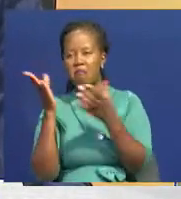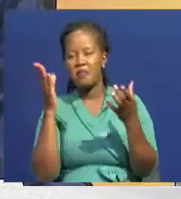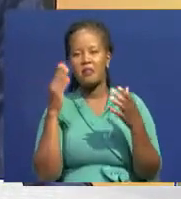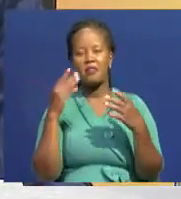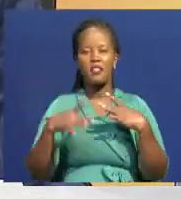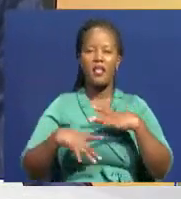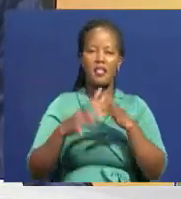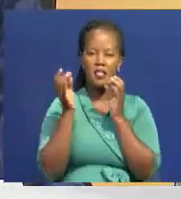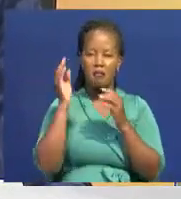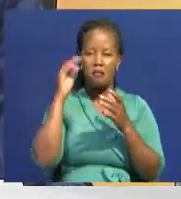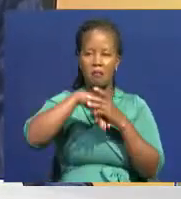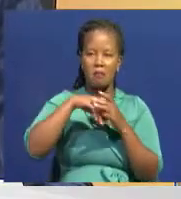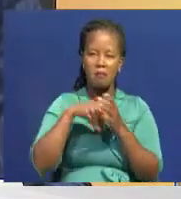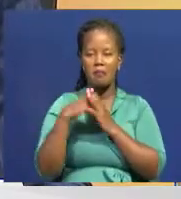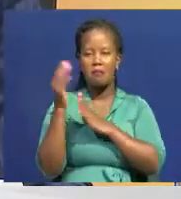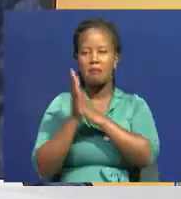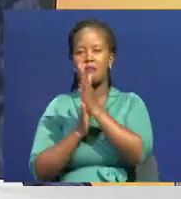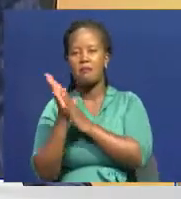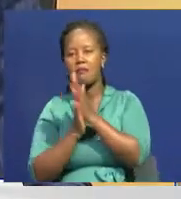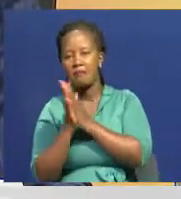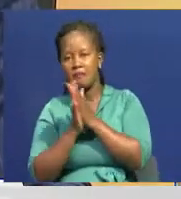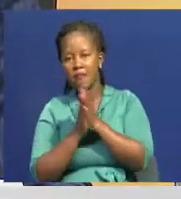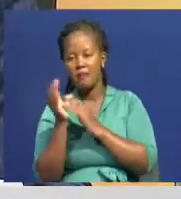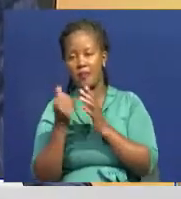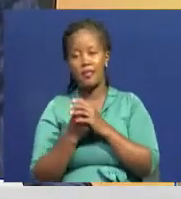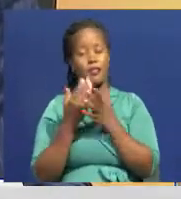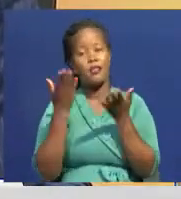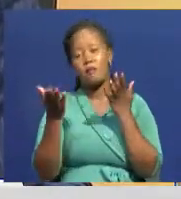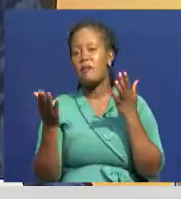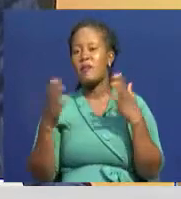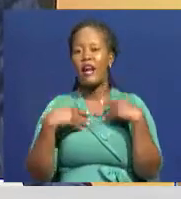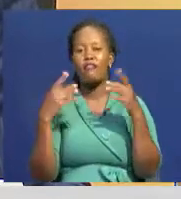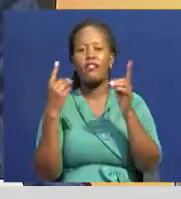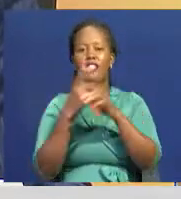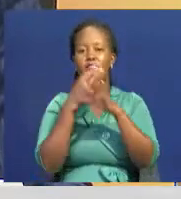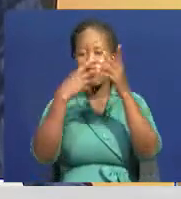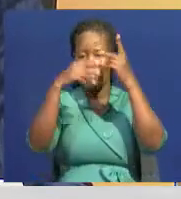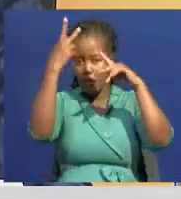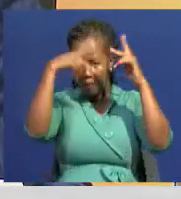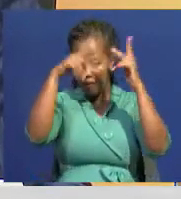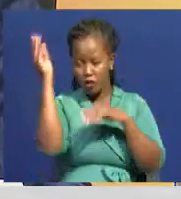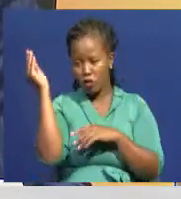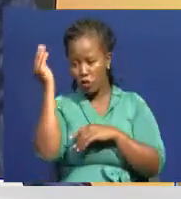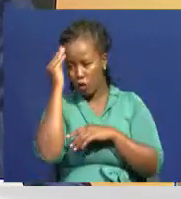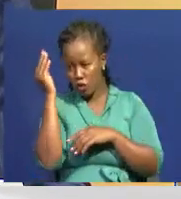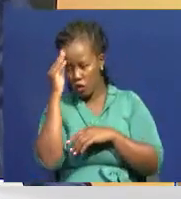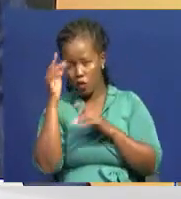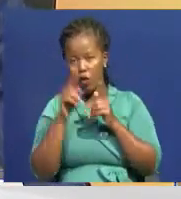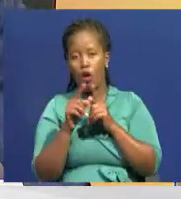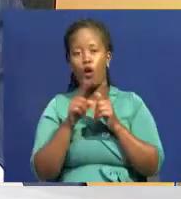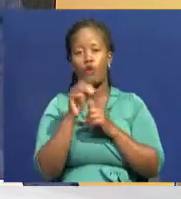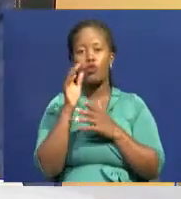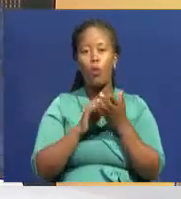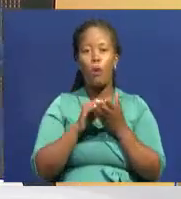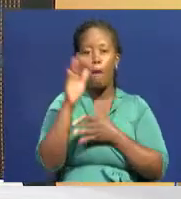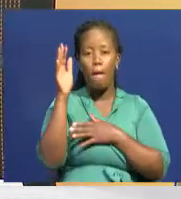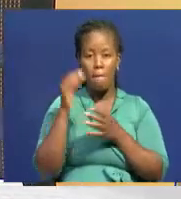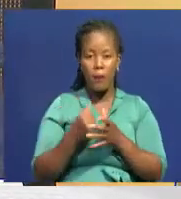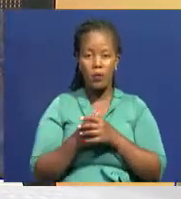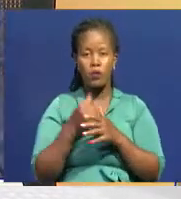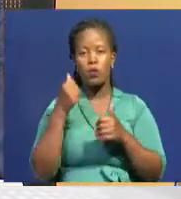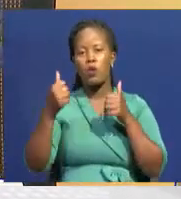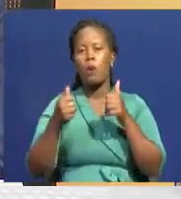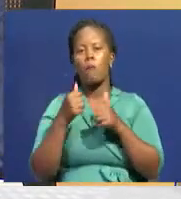to offer this kind of value addition in terms of professional courses, the one that he's talking about, and other many more, then it puts